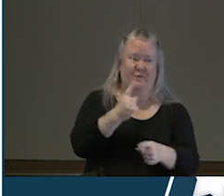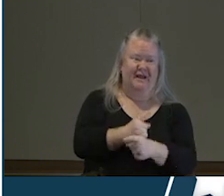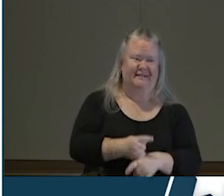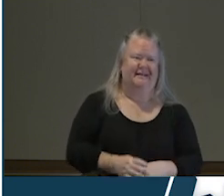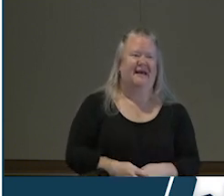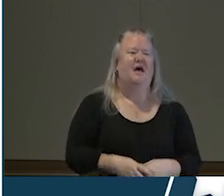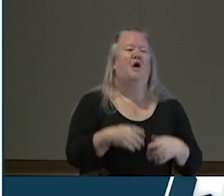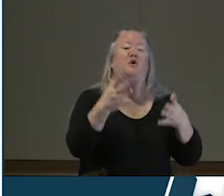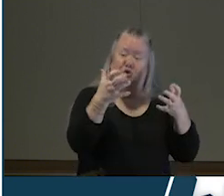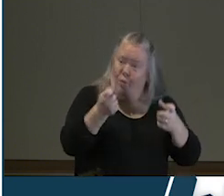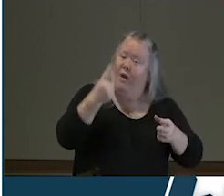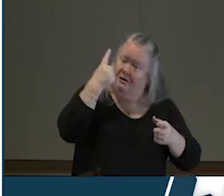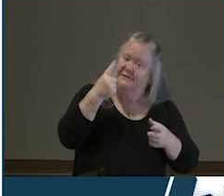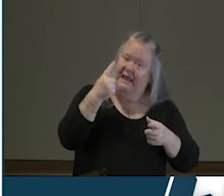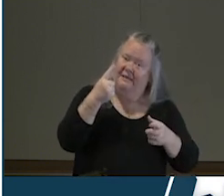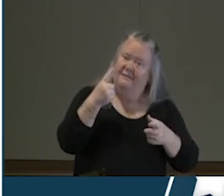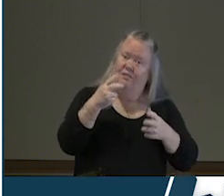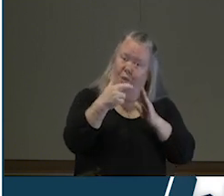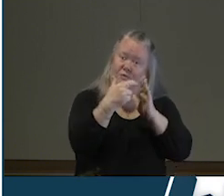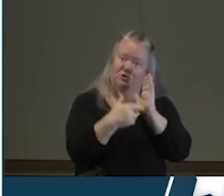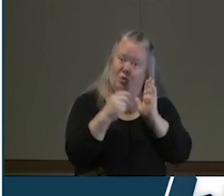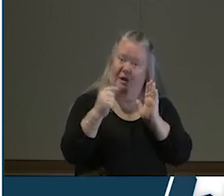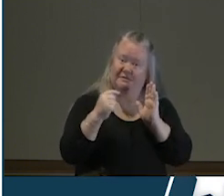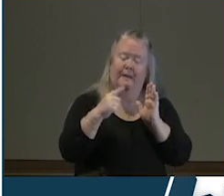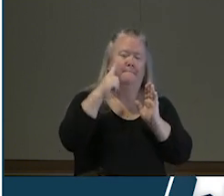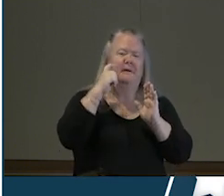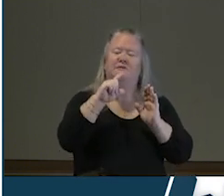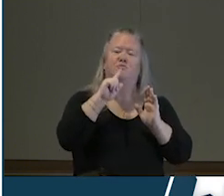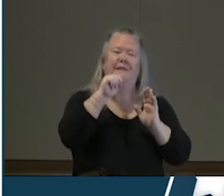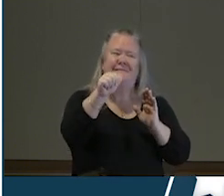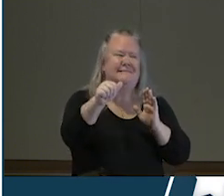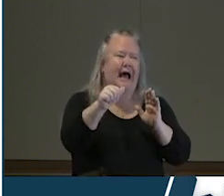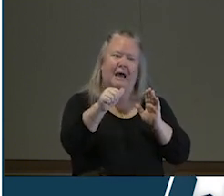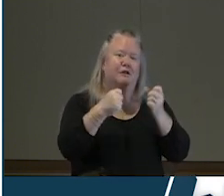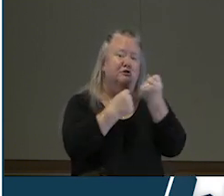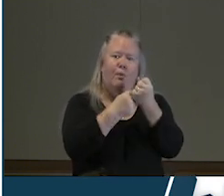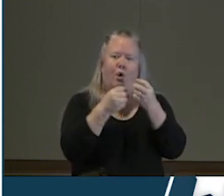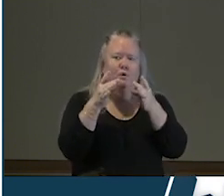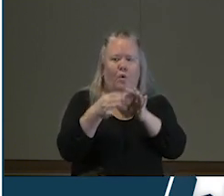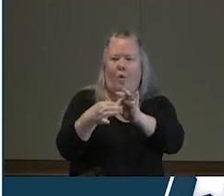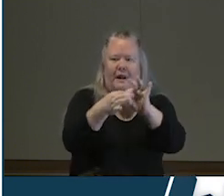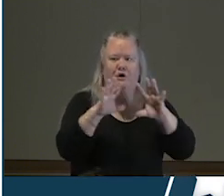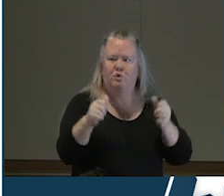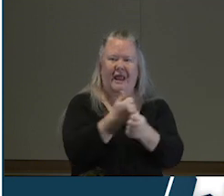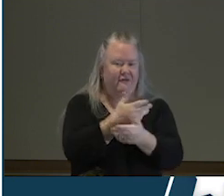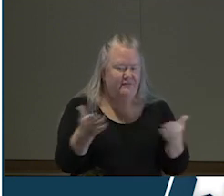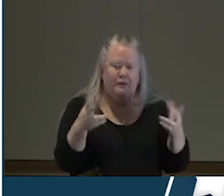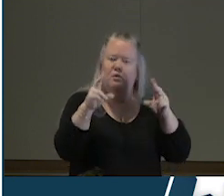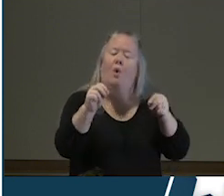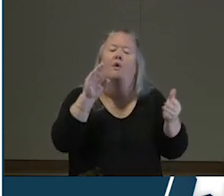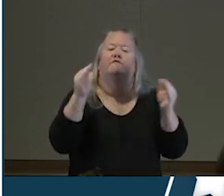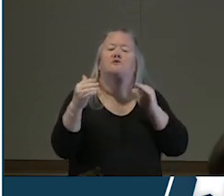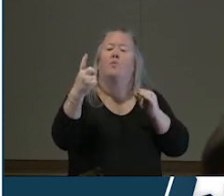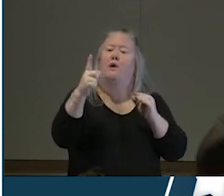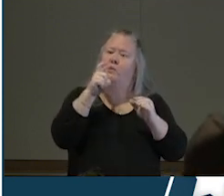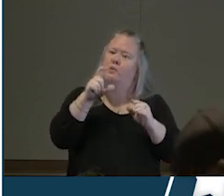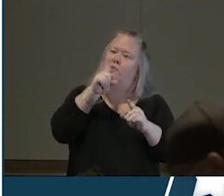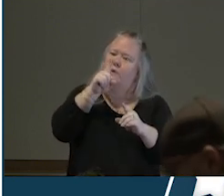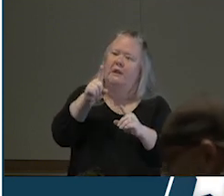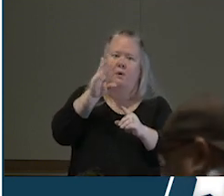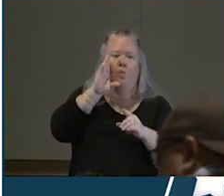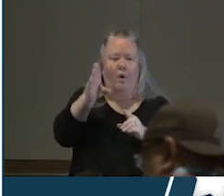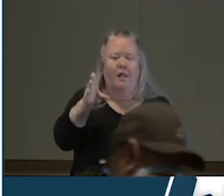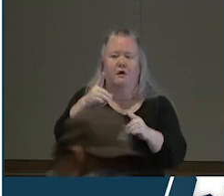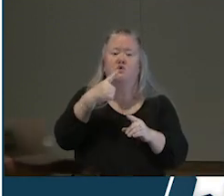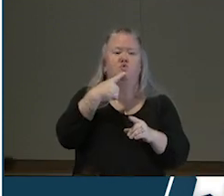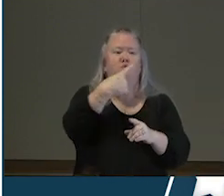You want to understand those nuances because it's not a support coordinator doing everything, right? Versus one that truly, well,